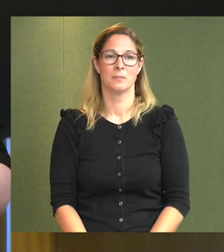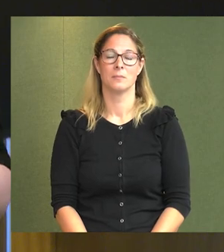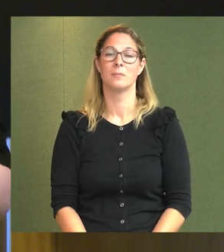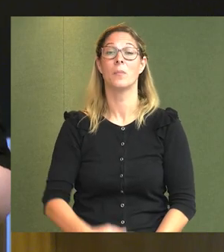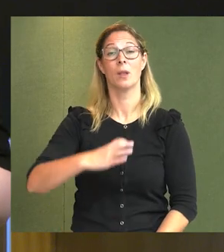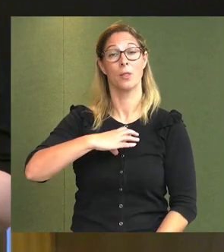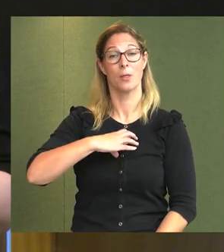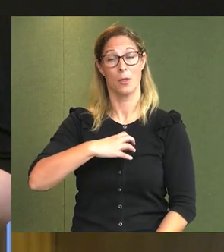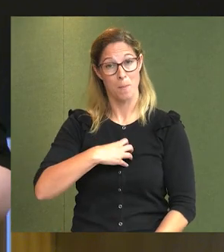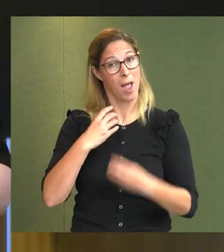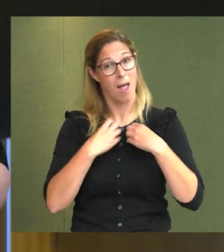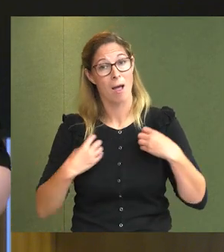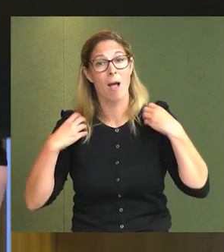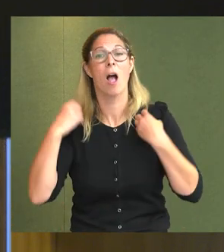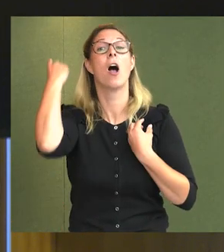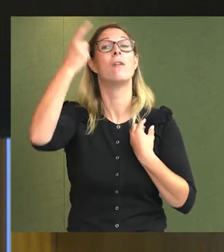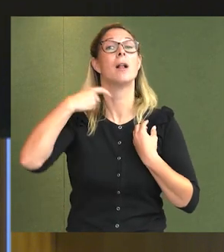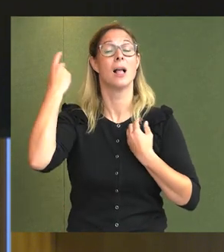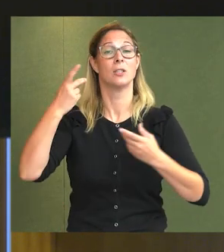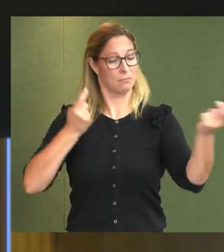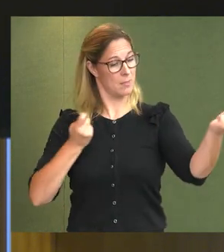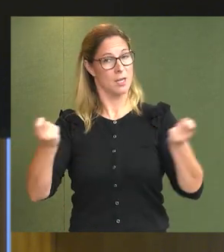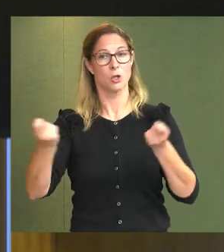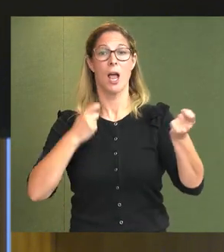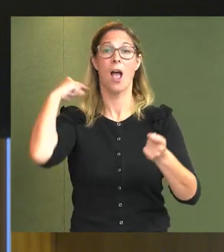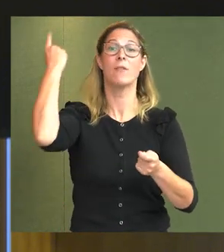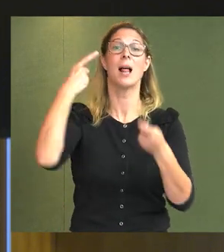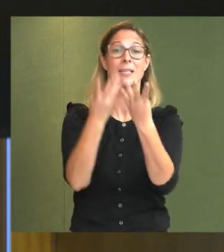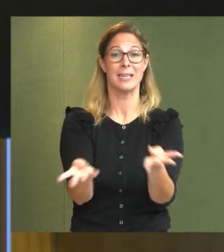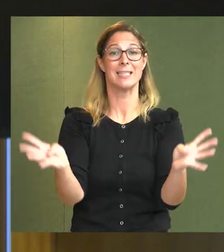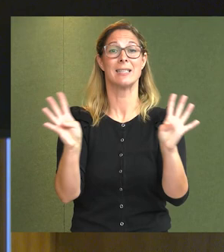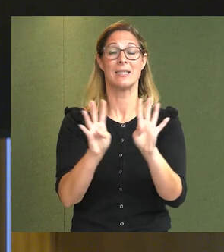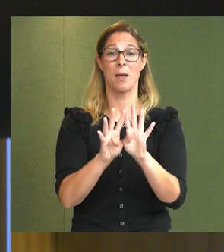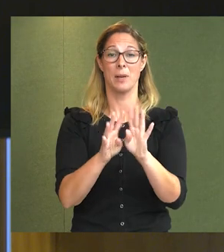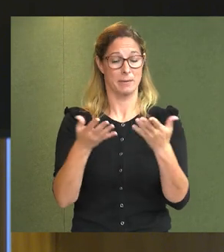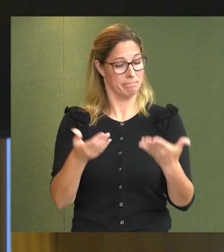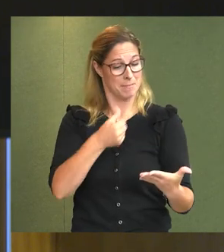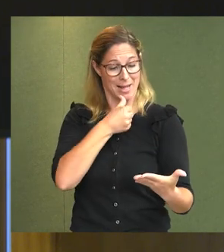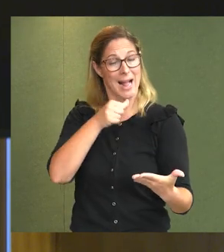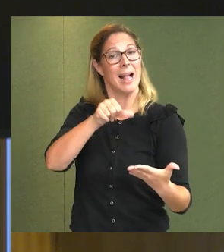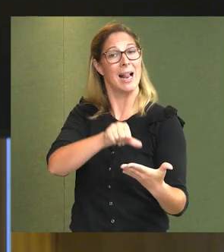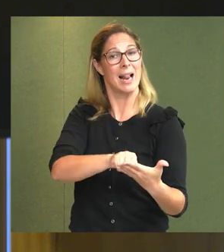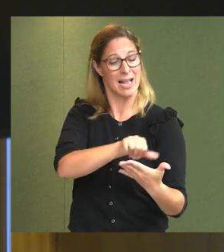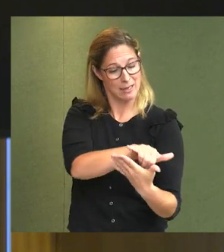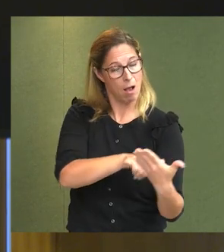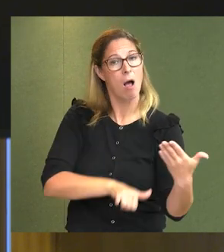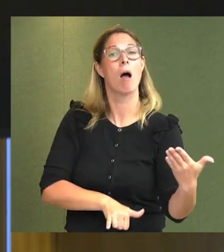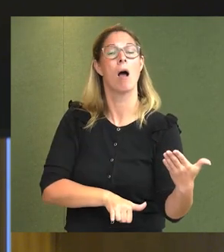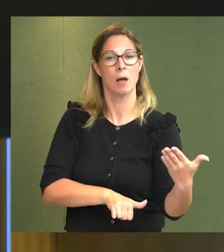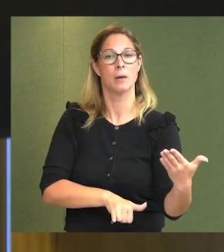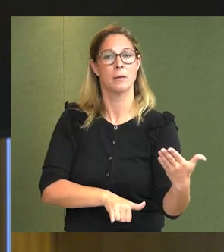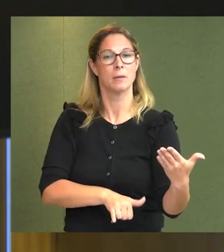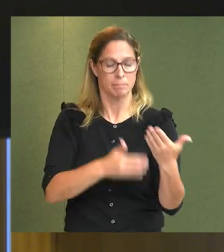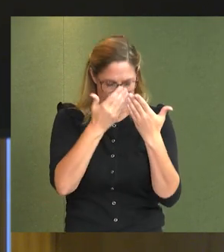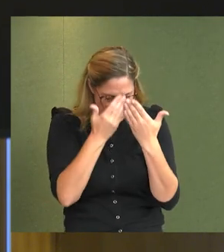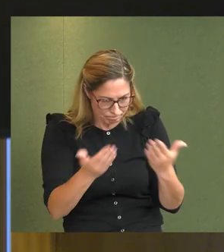The Mayor of London and the Chair of London Assembly will now sign a letter setting out a humble address to His